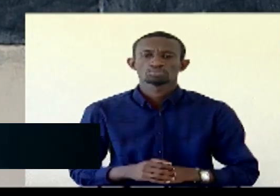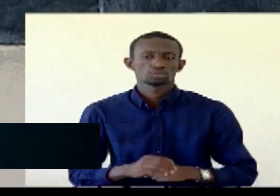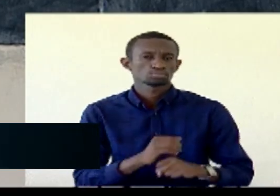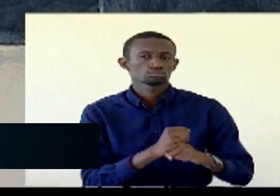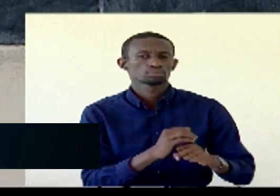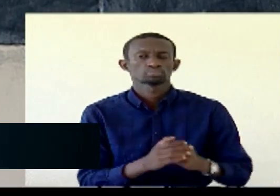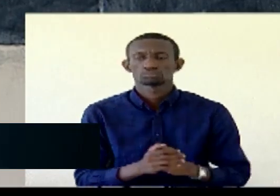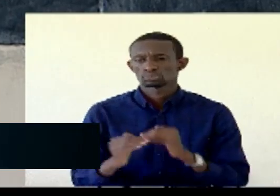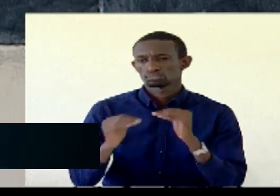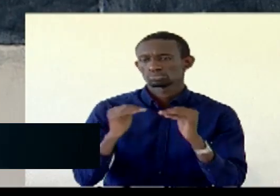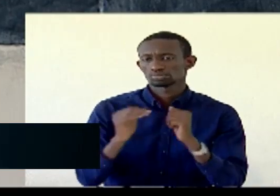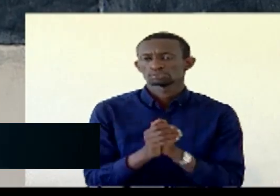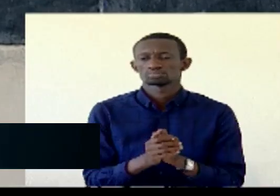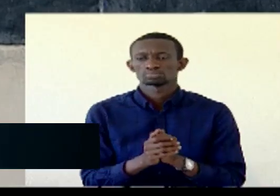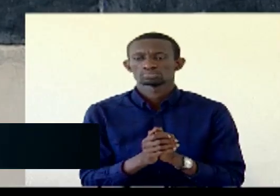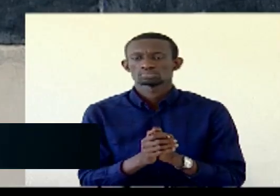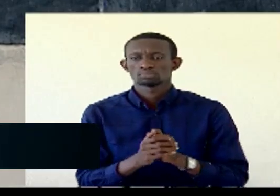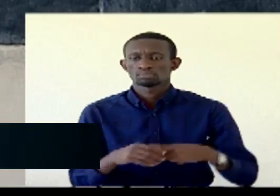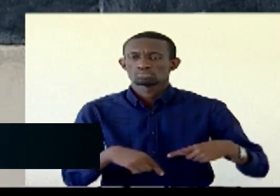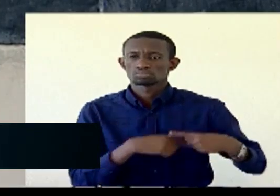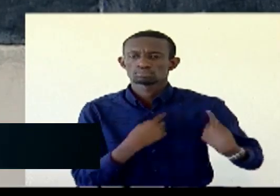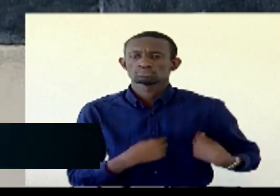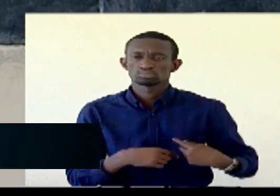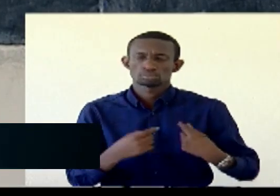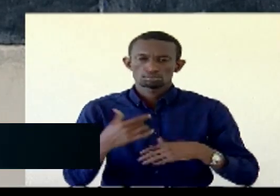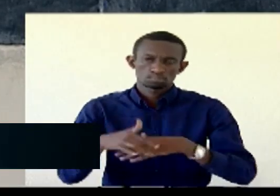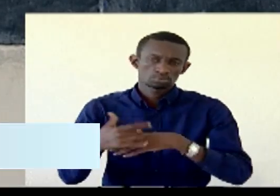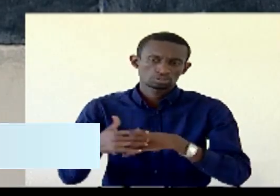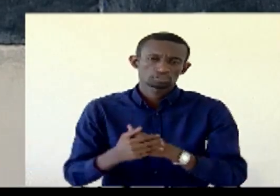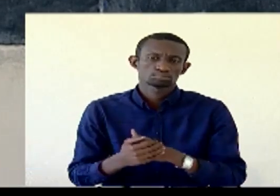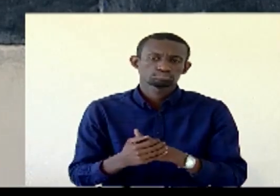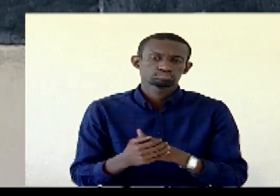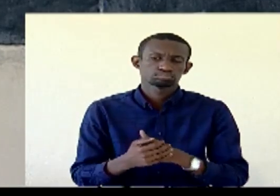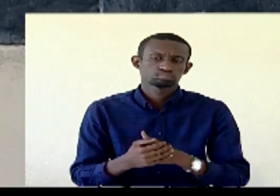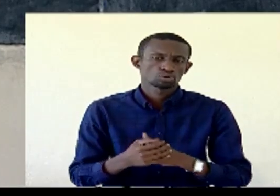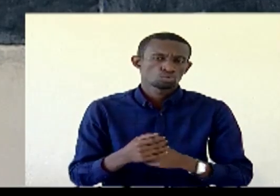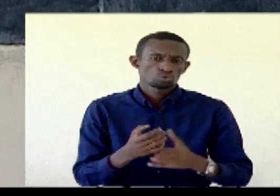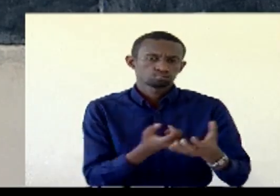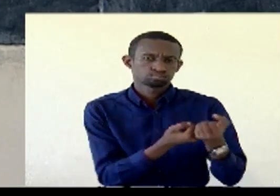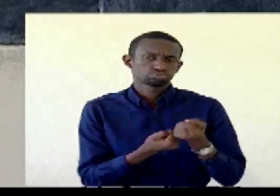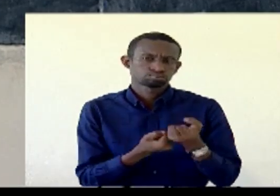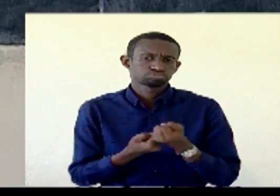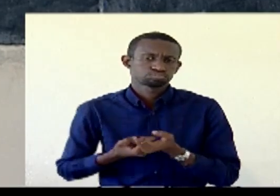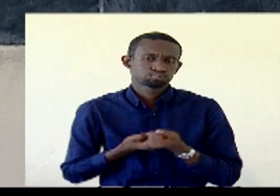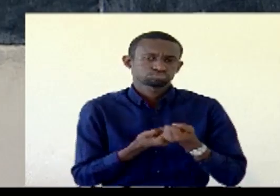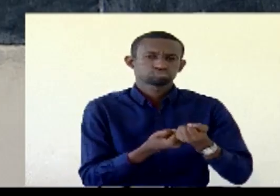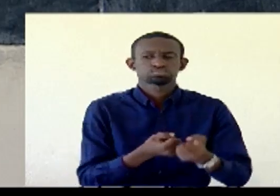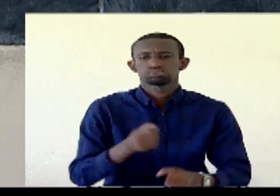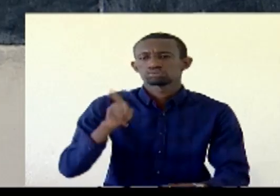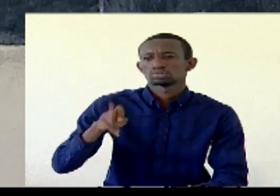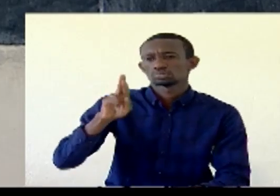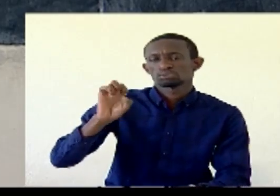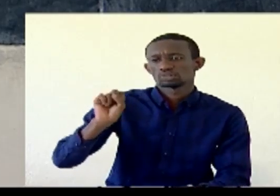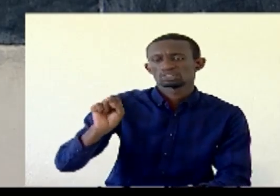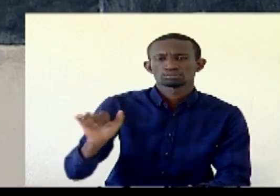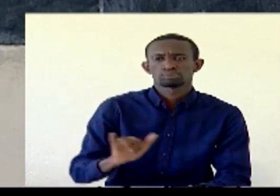the functions of the kidney. Let's go to another part of the urinary system, which is called ureter. I said the ureter, there